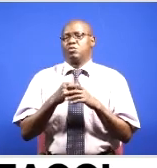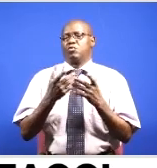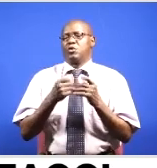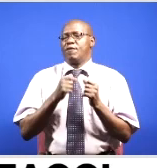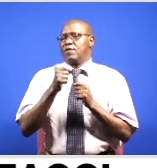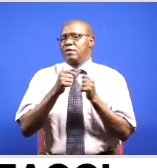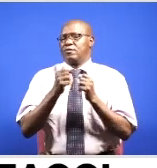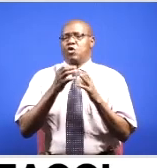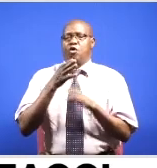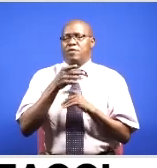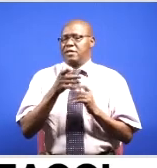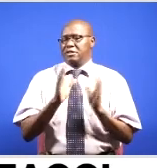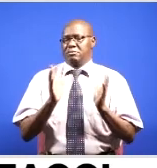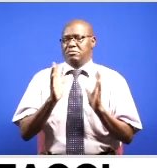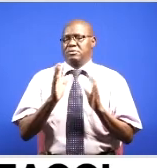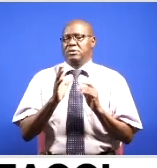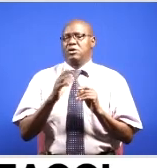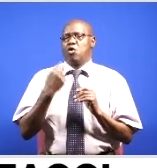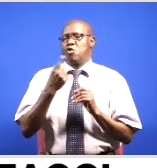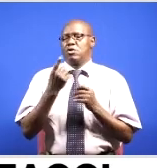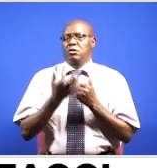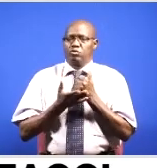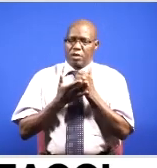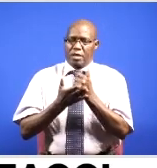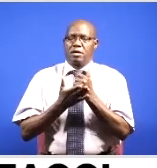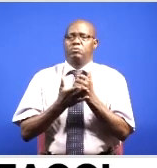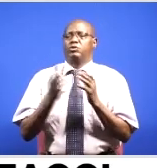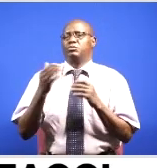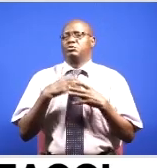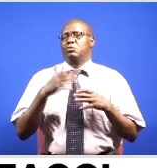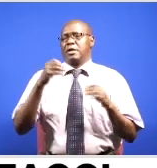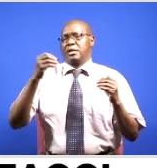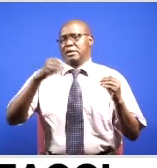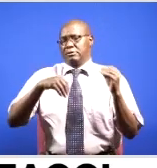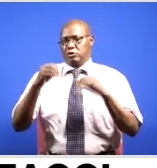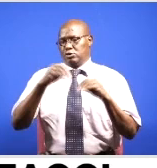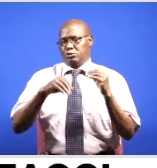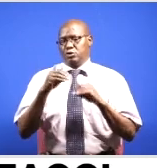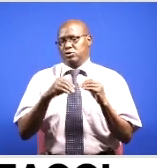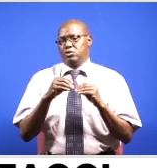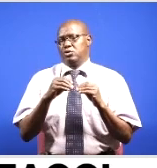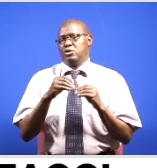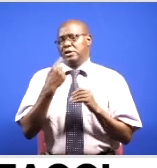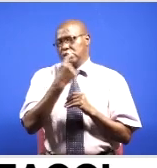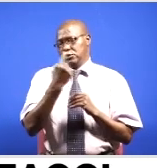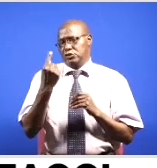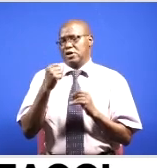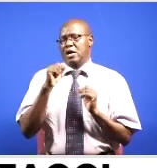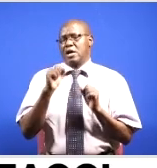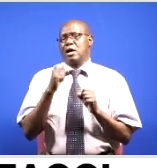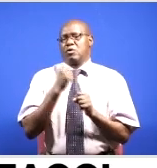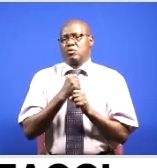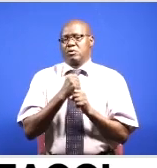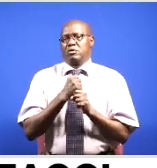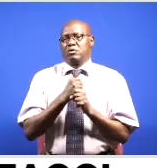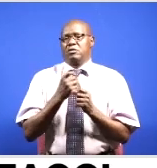matter of helping people to understand the contribution that can be made if each and every one of us operated in a manner